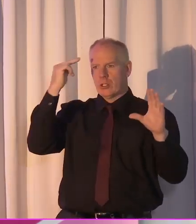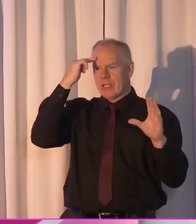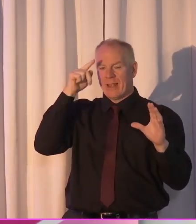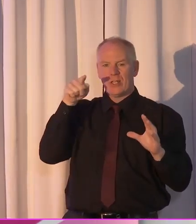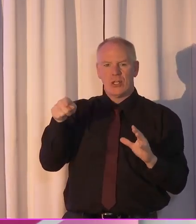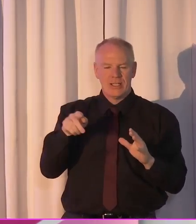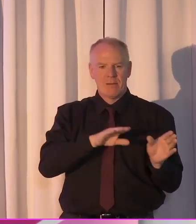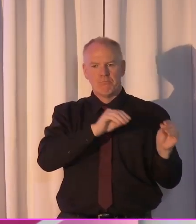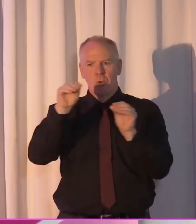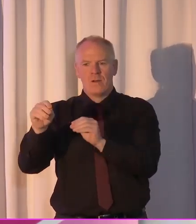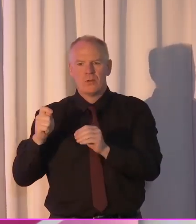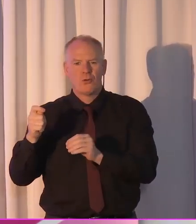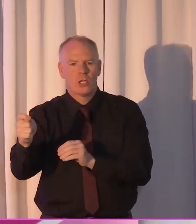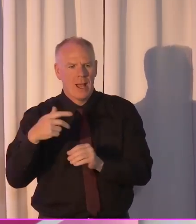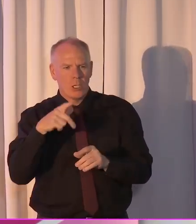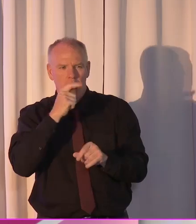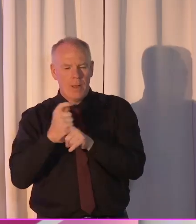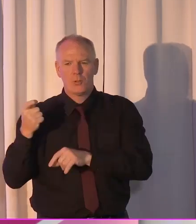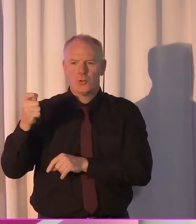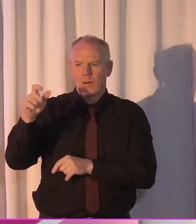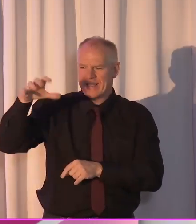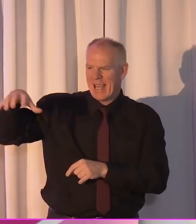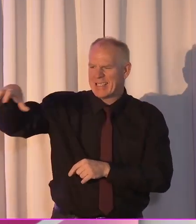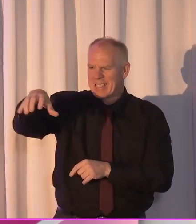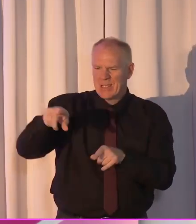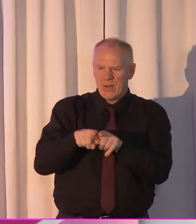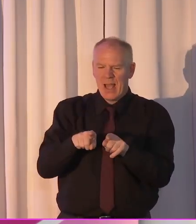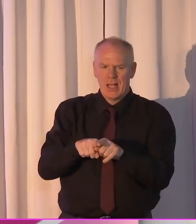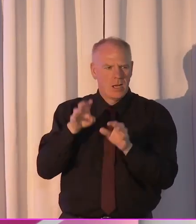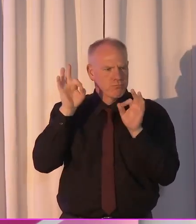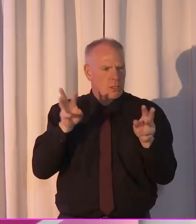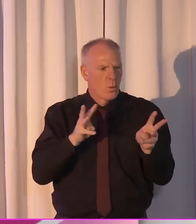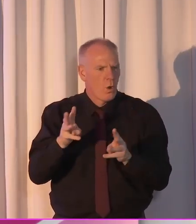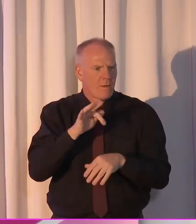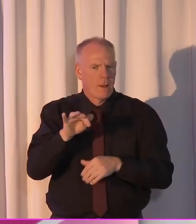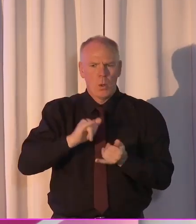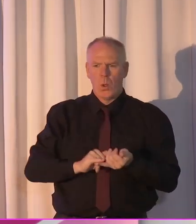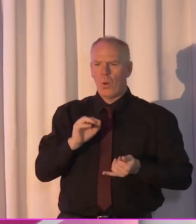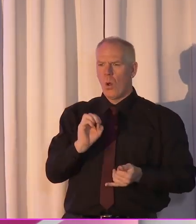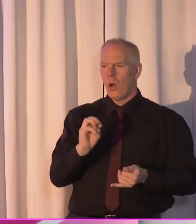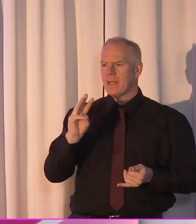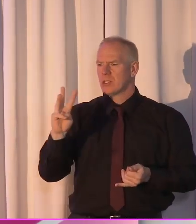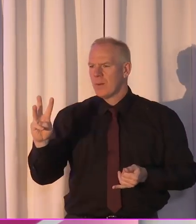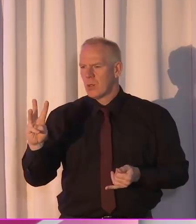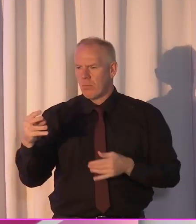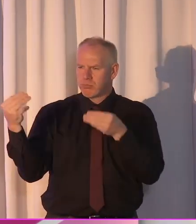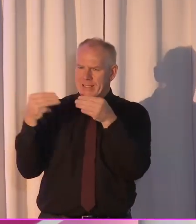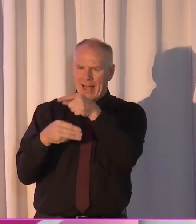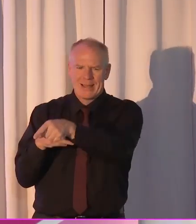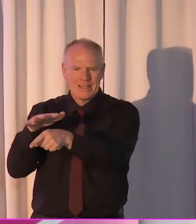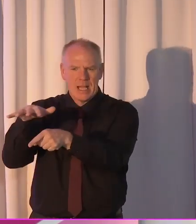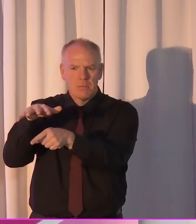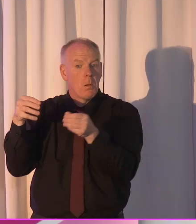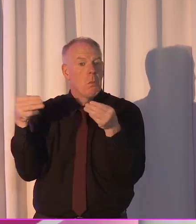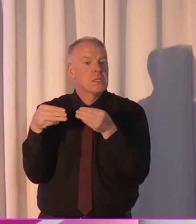moved on to tourism. And I talk about the tourist sites. And I know the wonderful work that the OPW do in protecting. But there's no point